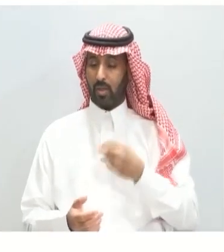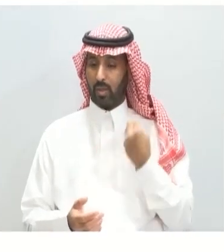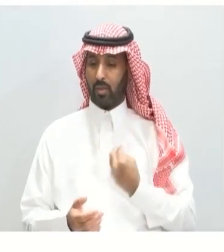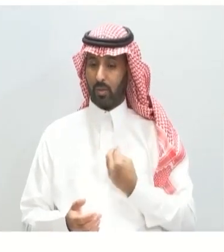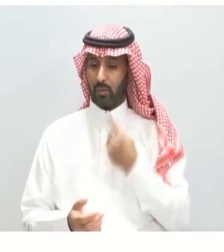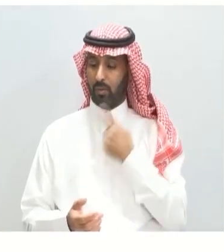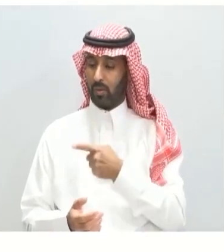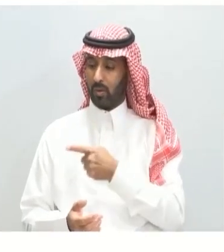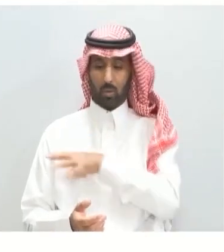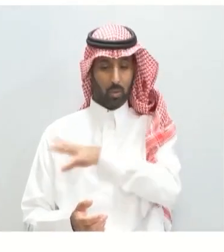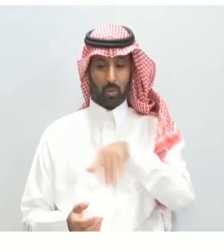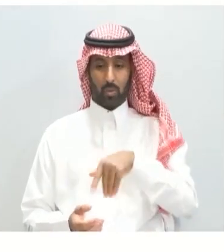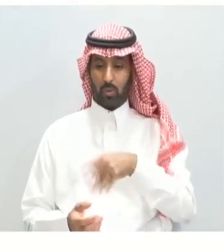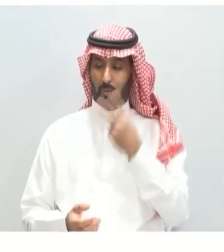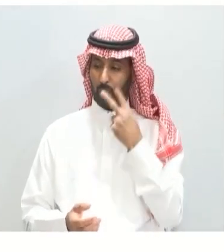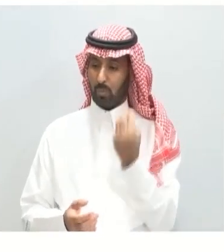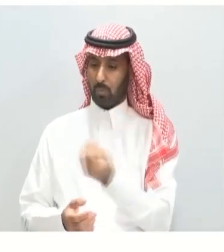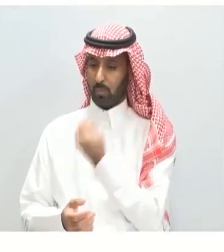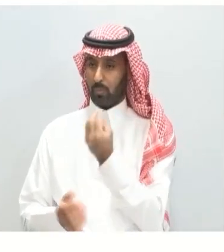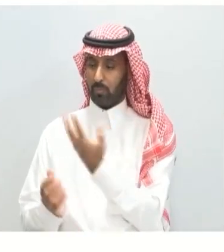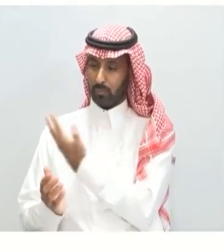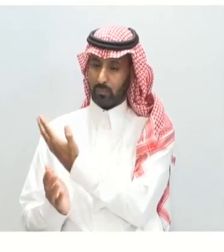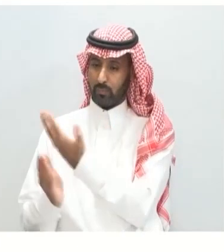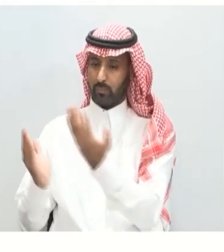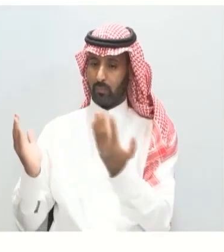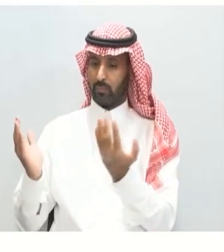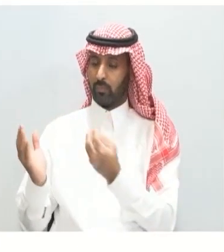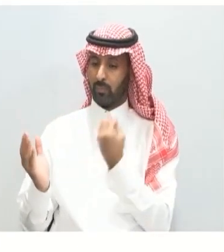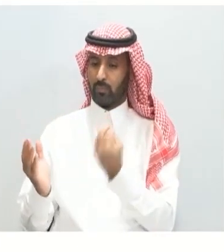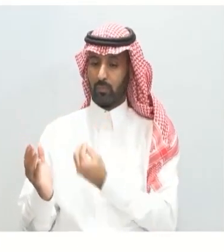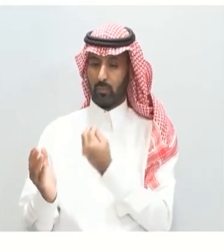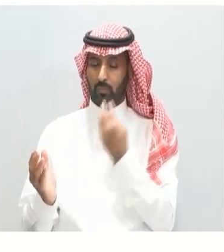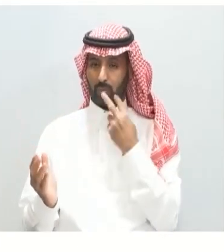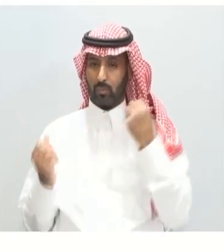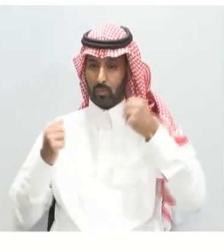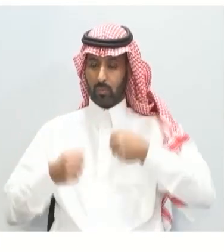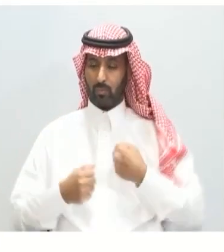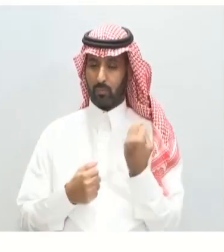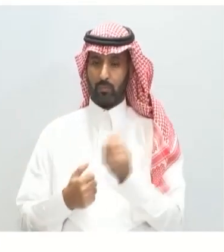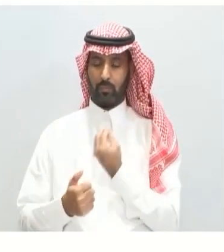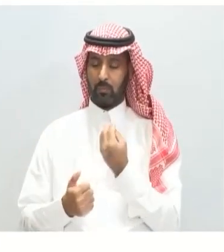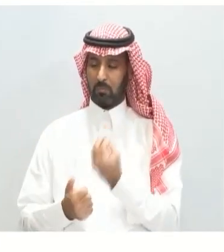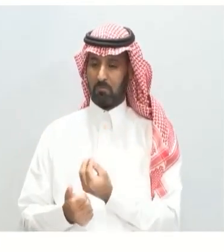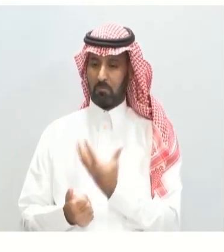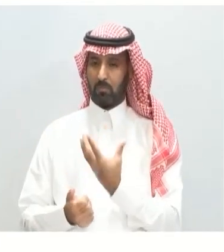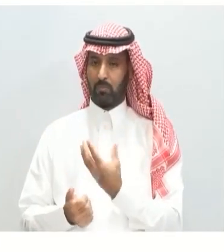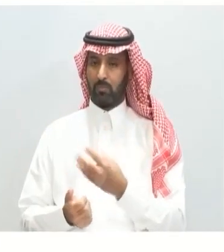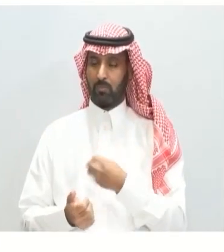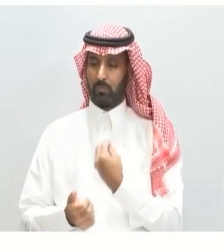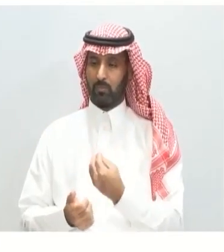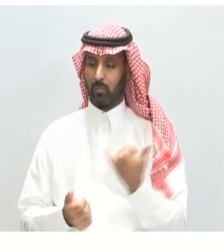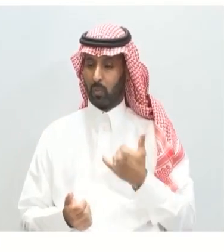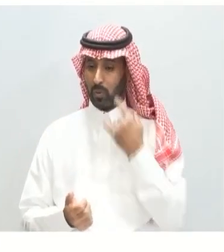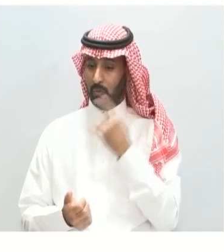many interest museums. So many what? Very good. Many